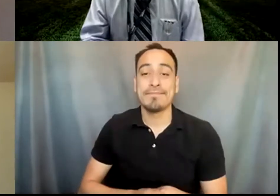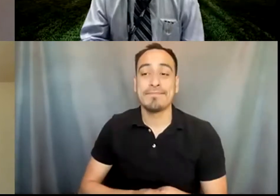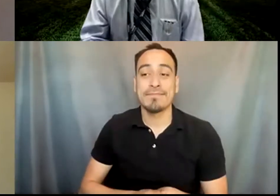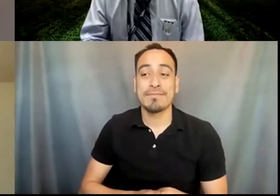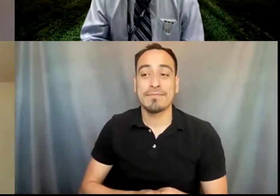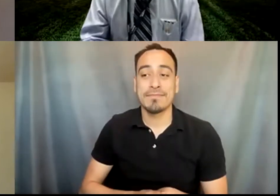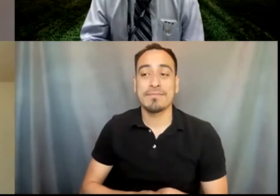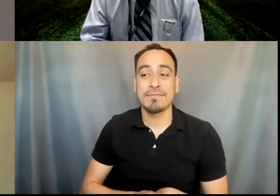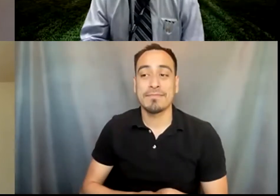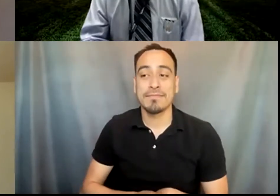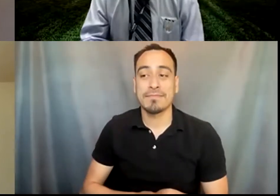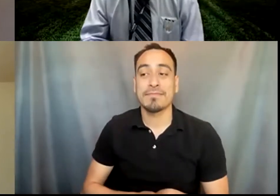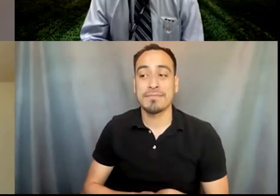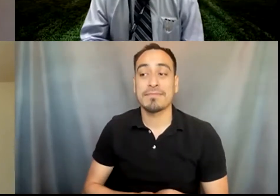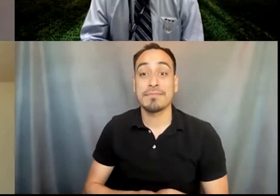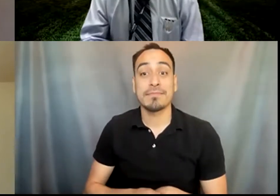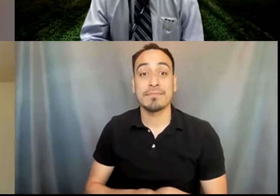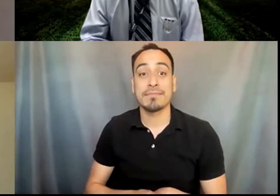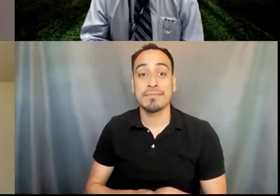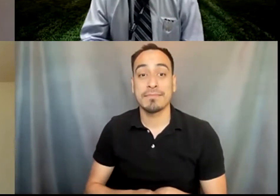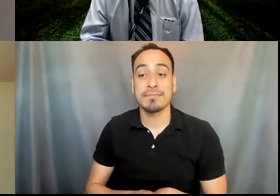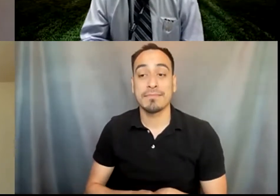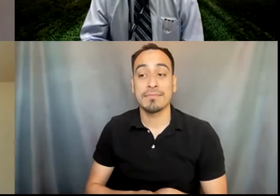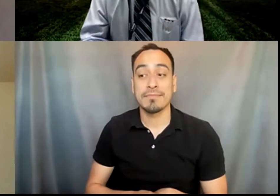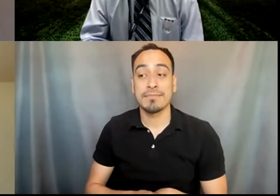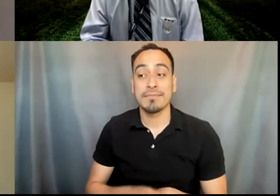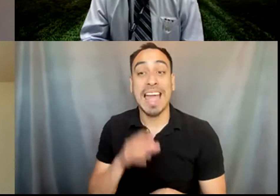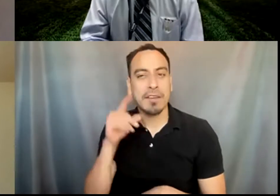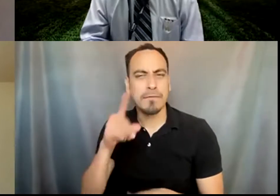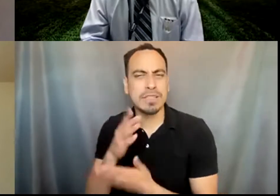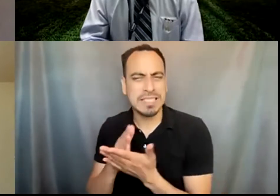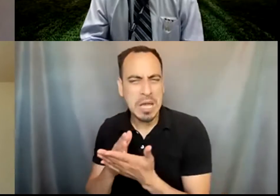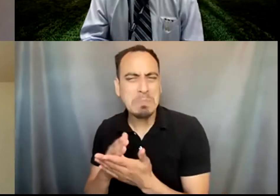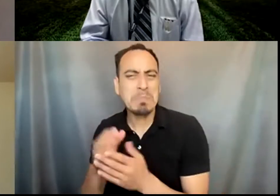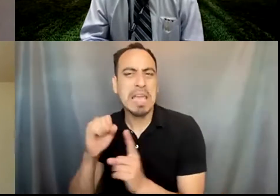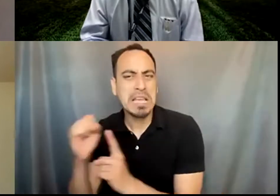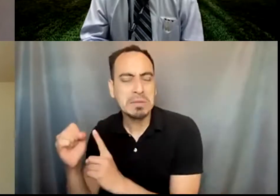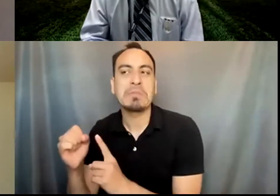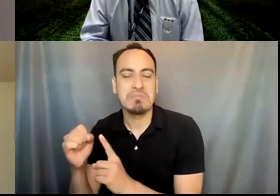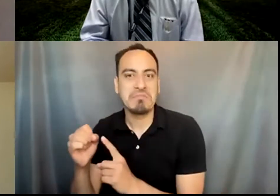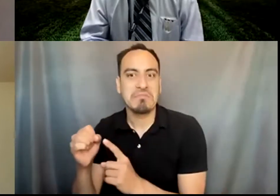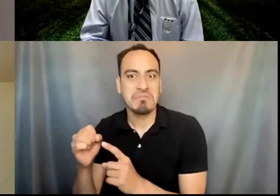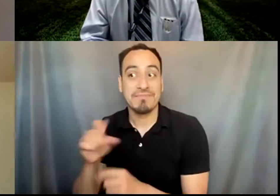cases, it was the #1 at the beginning of this year. Fortunately, with the vaccine coming on, those numbers